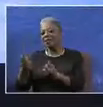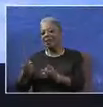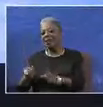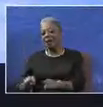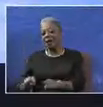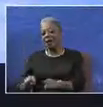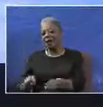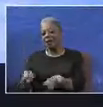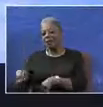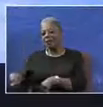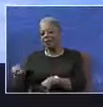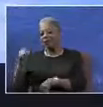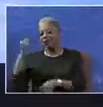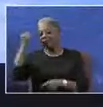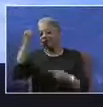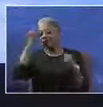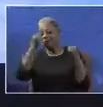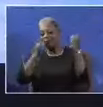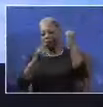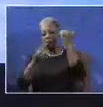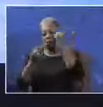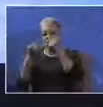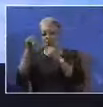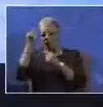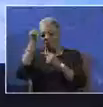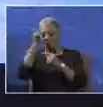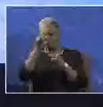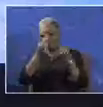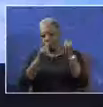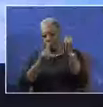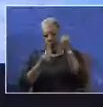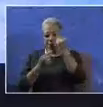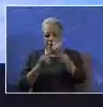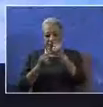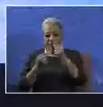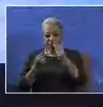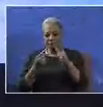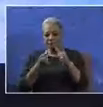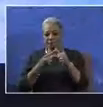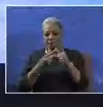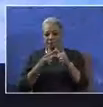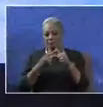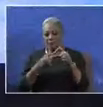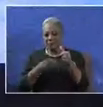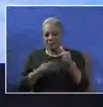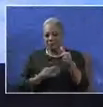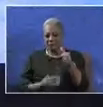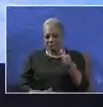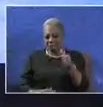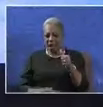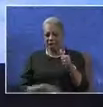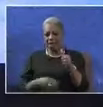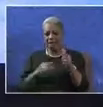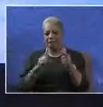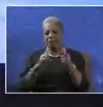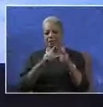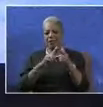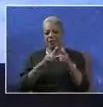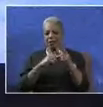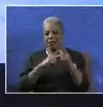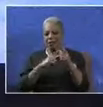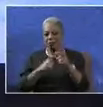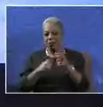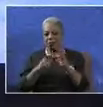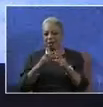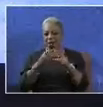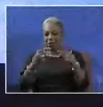thought about it. He said, 3 years of a famine, 3 months of running from my enemies,